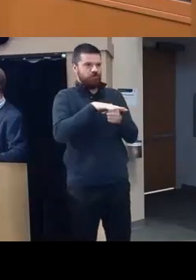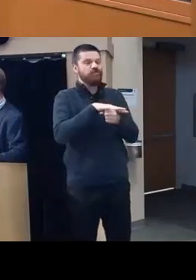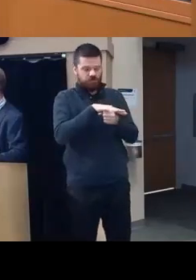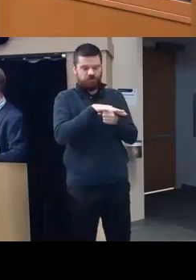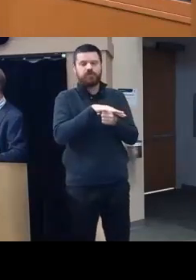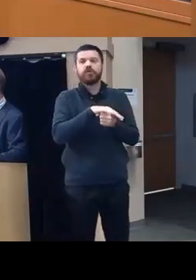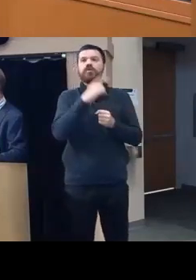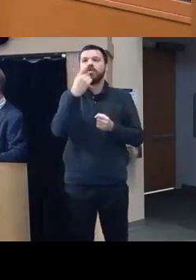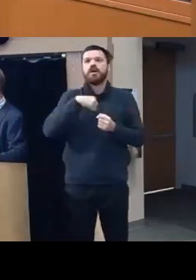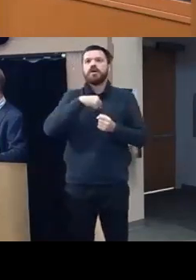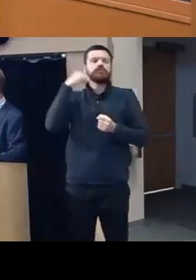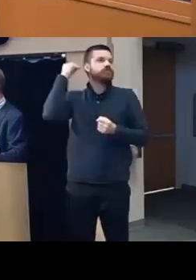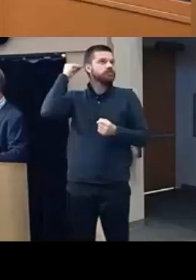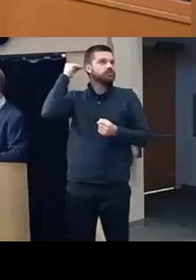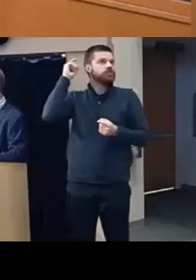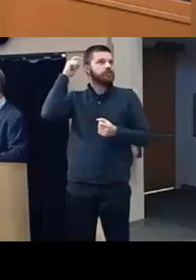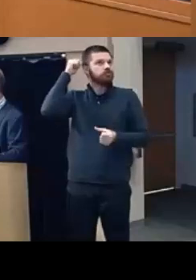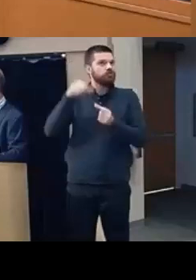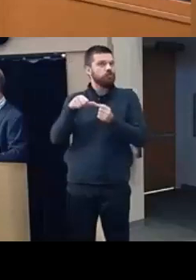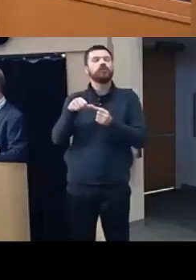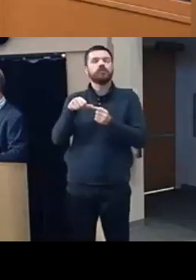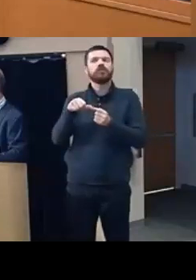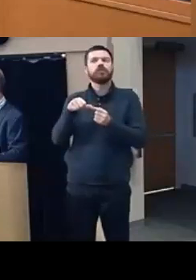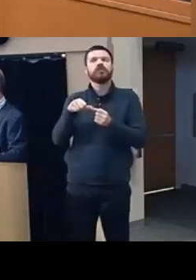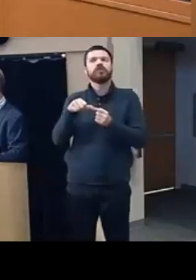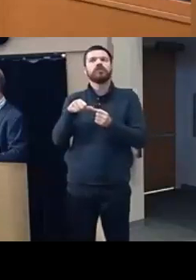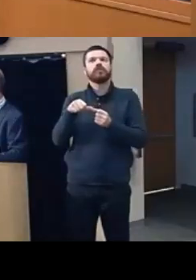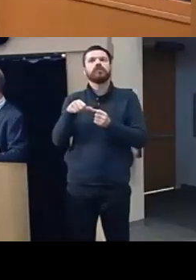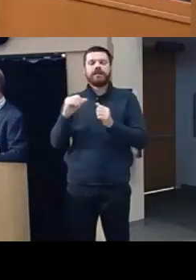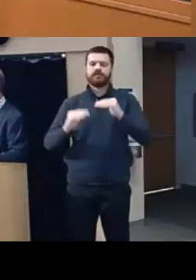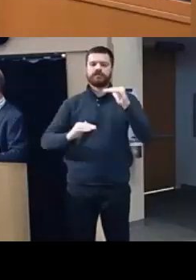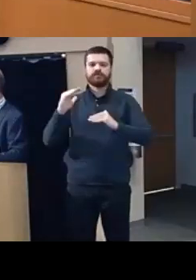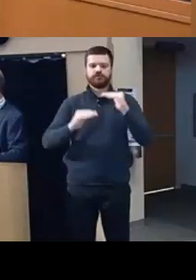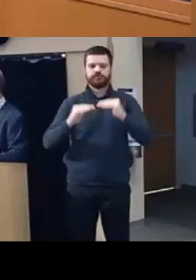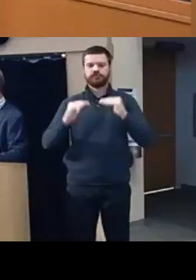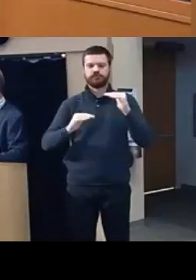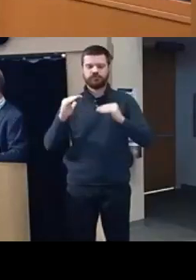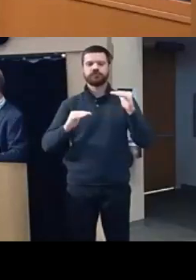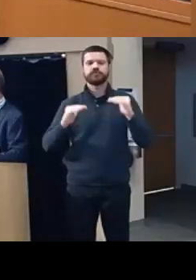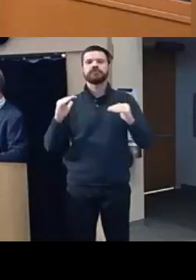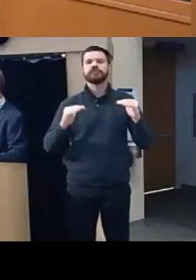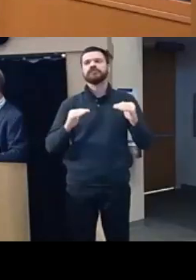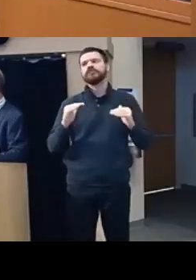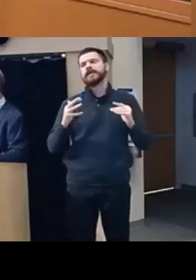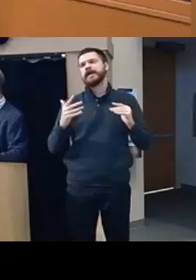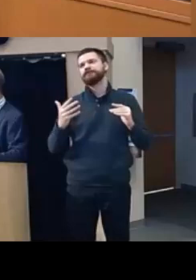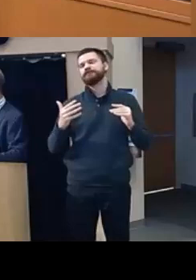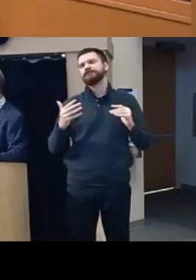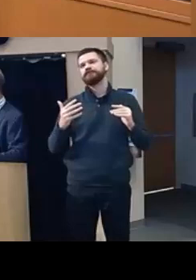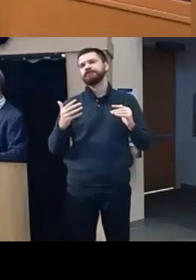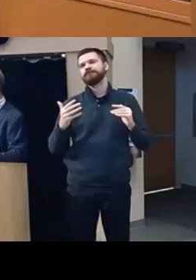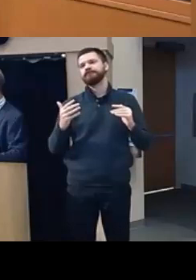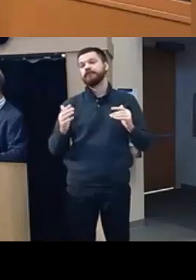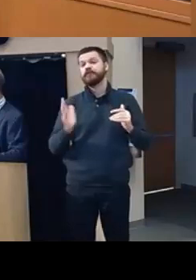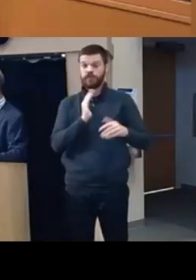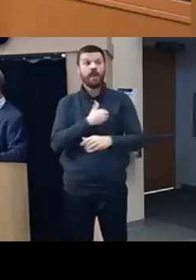we're mindful of is to really balance the strengths of what our